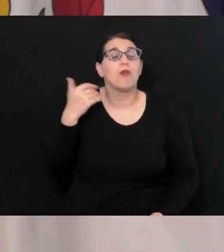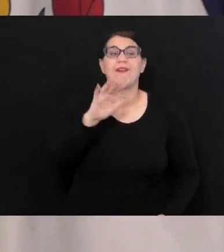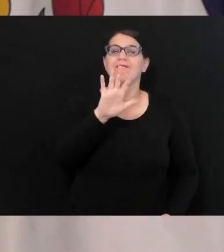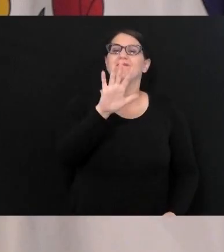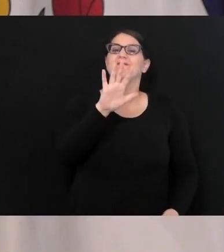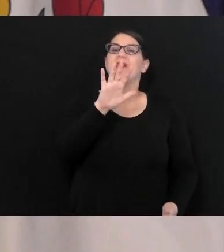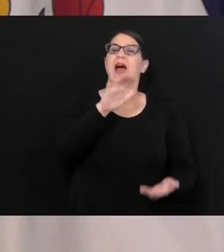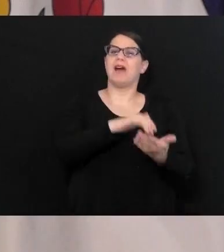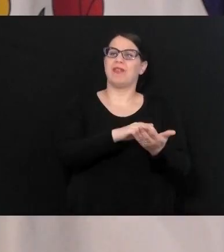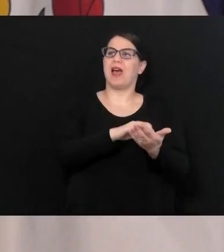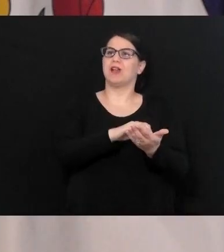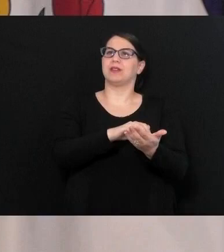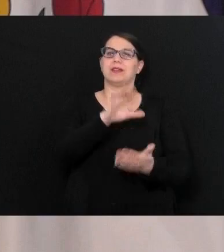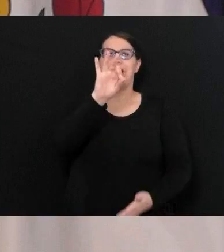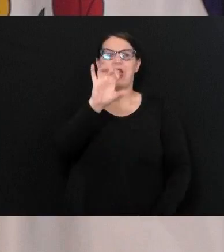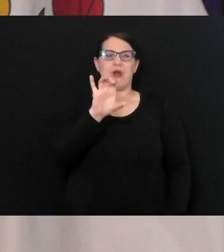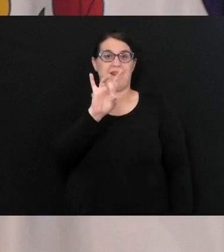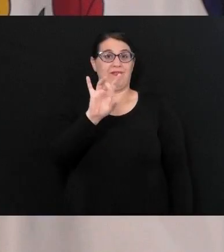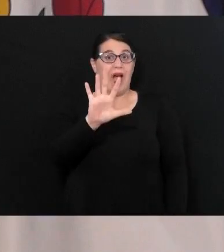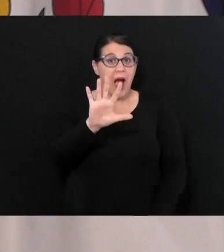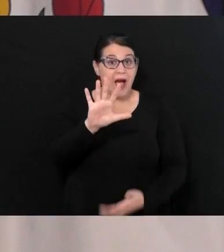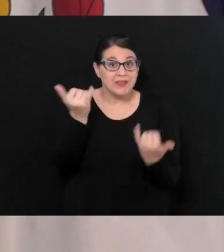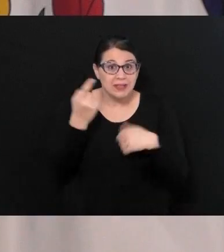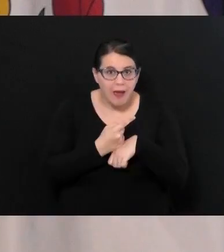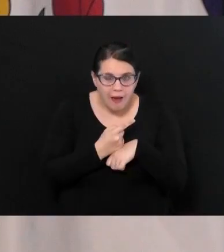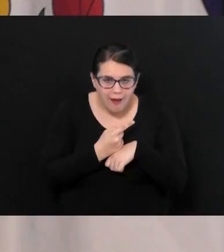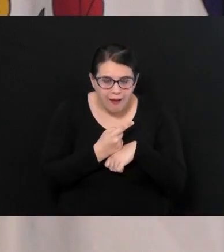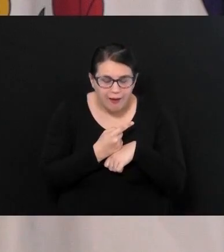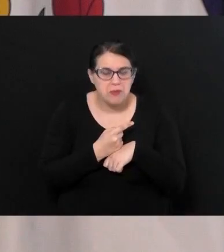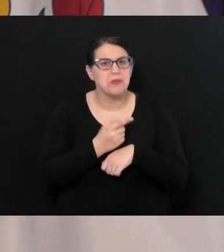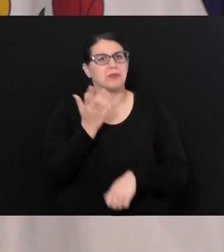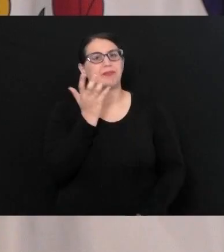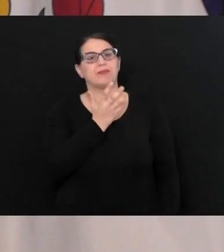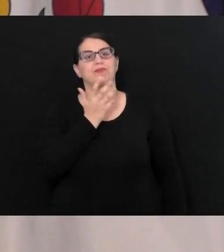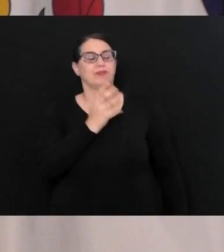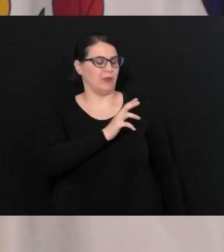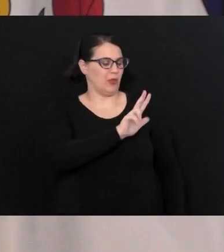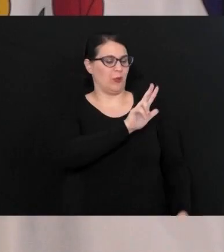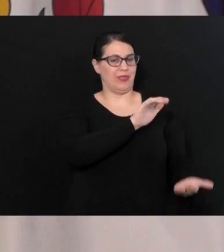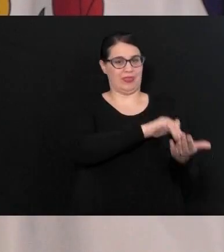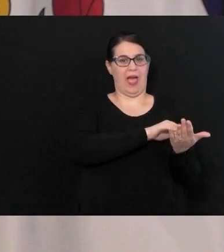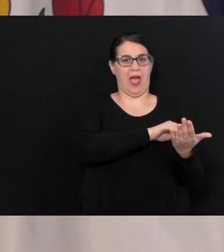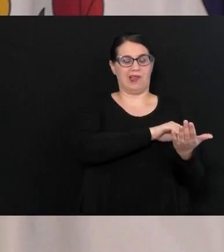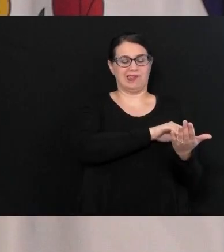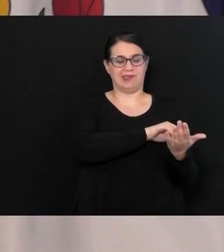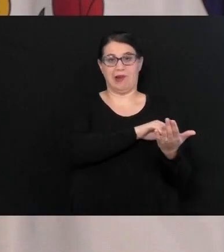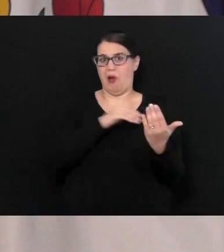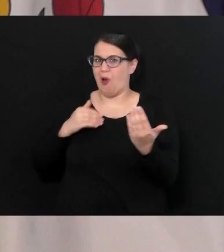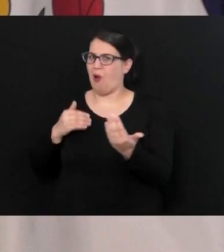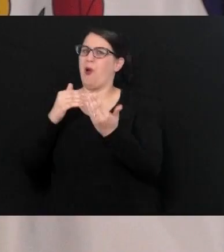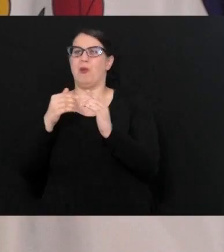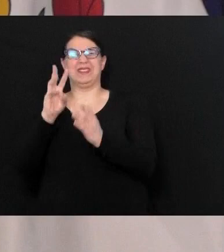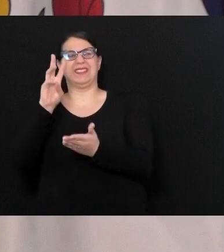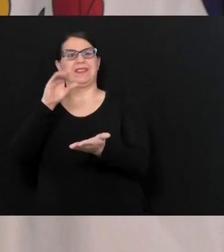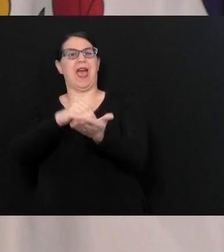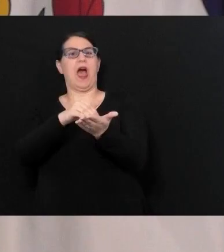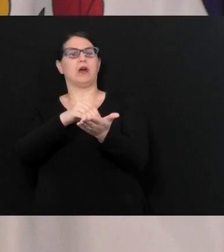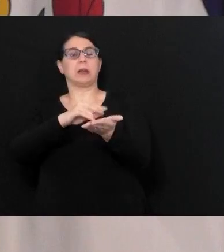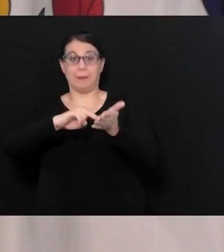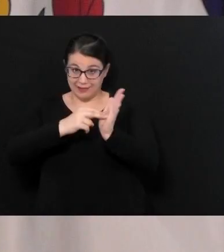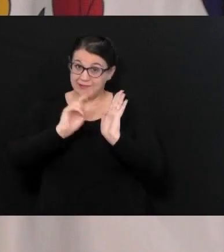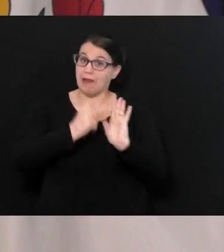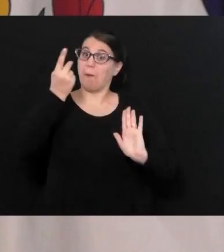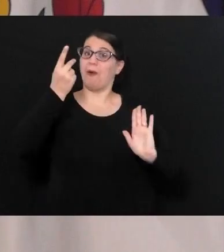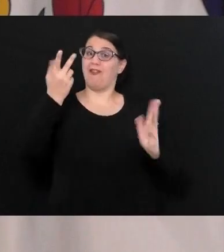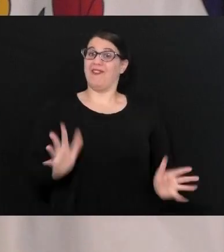as an average today. So we've moved from 3,000 right to 6,000. So we've doubled, but we still